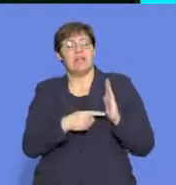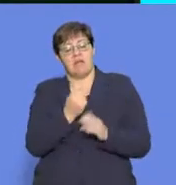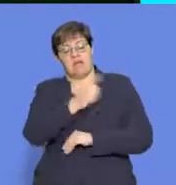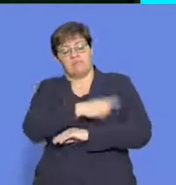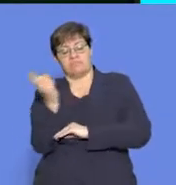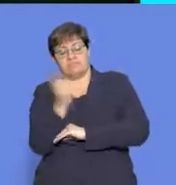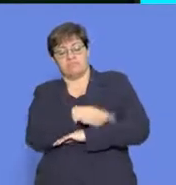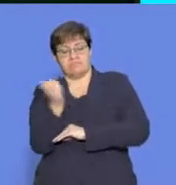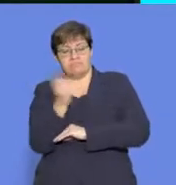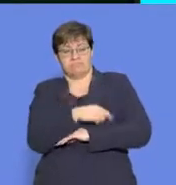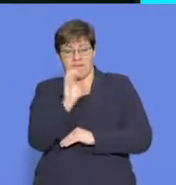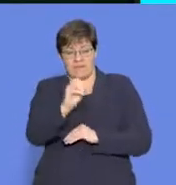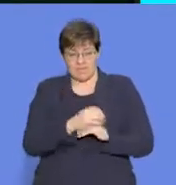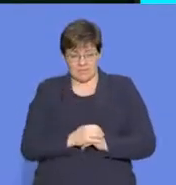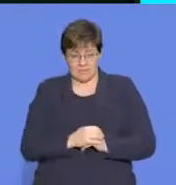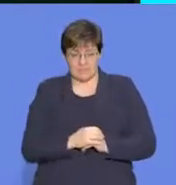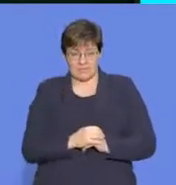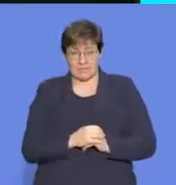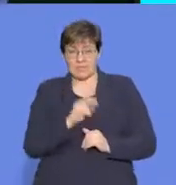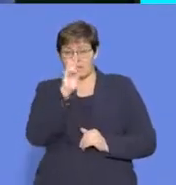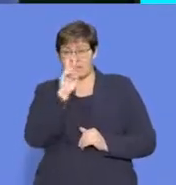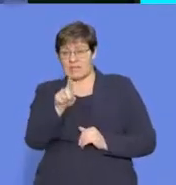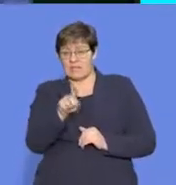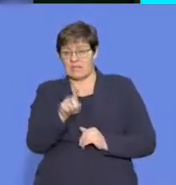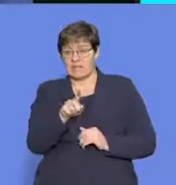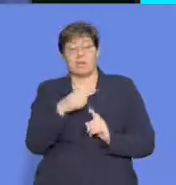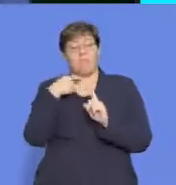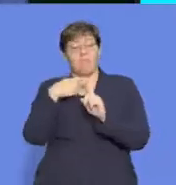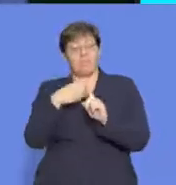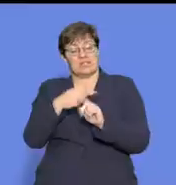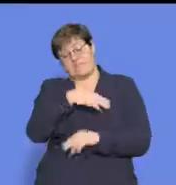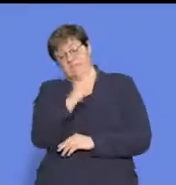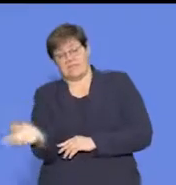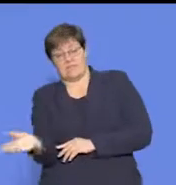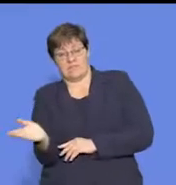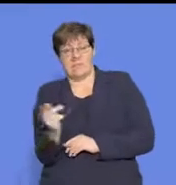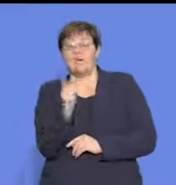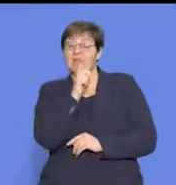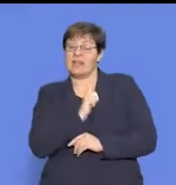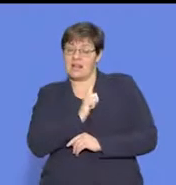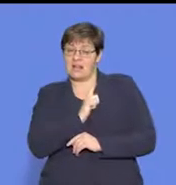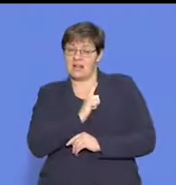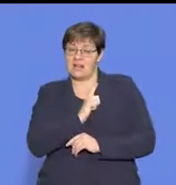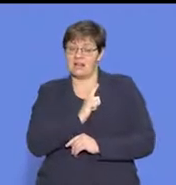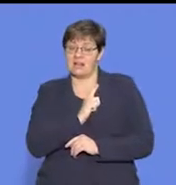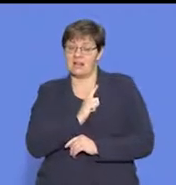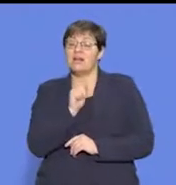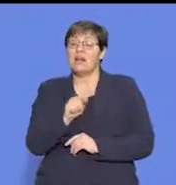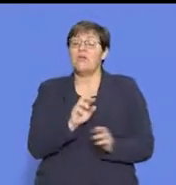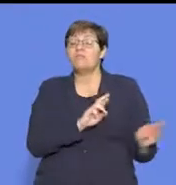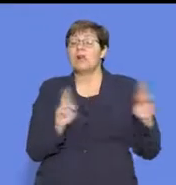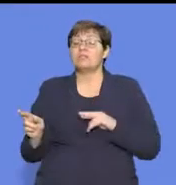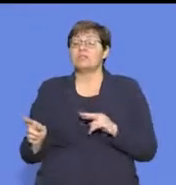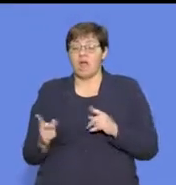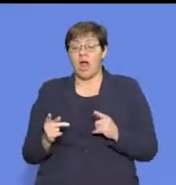reading on the voltmeter. And in this case, I want you to notice that this is a positive reading, telling us that